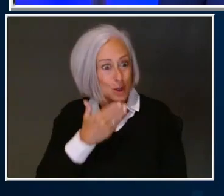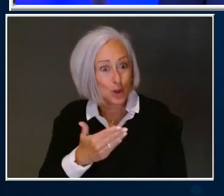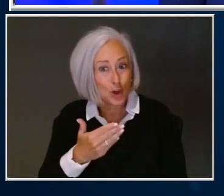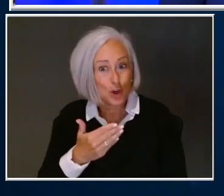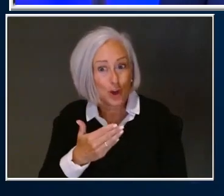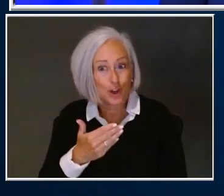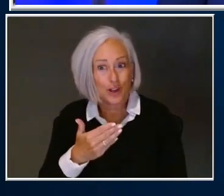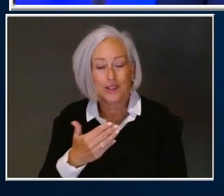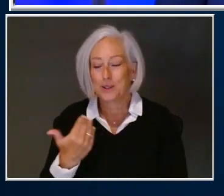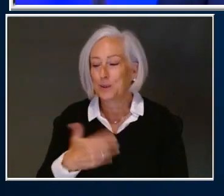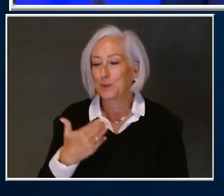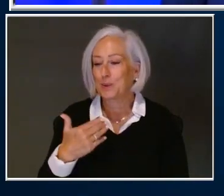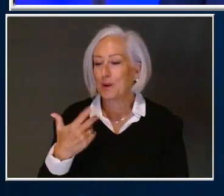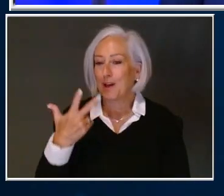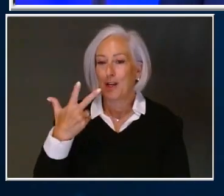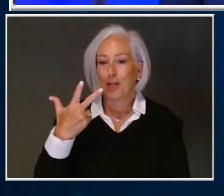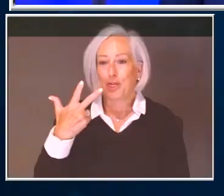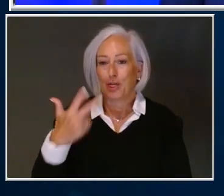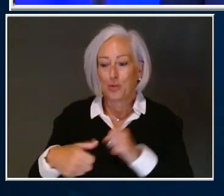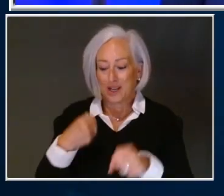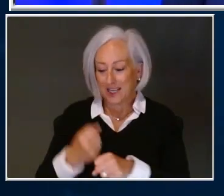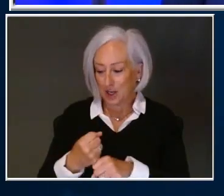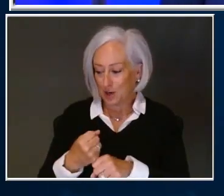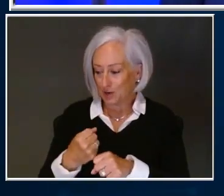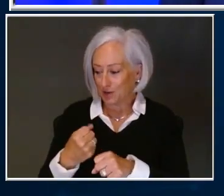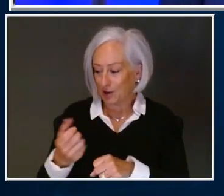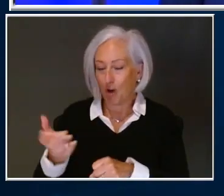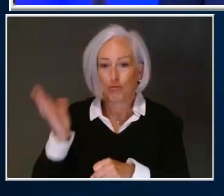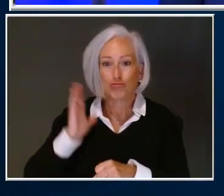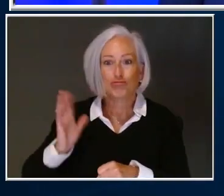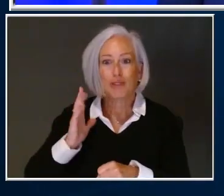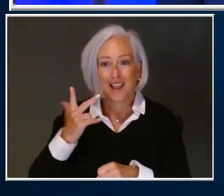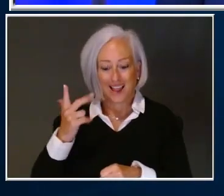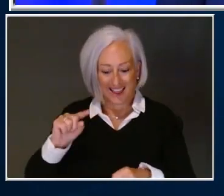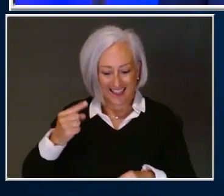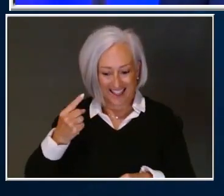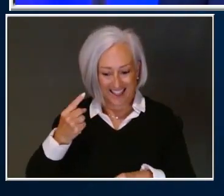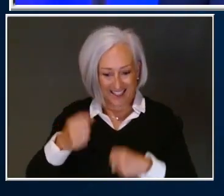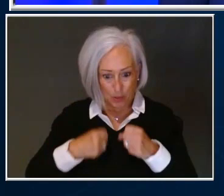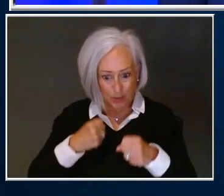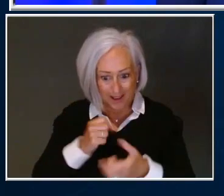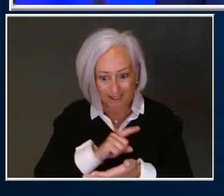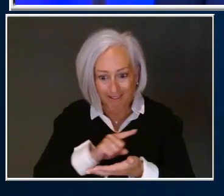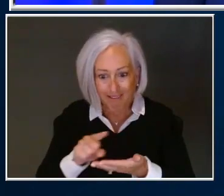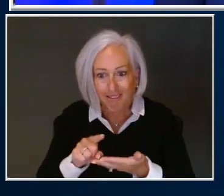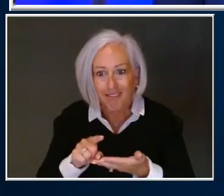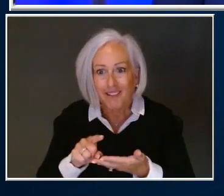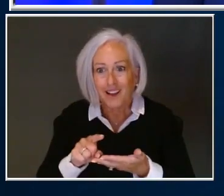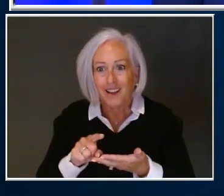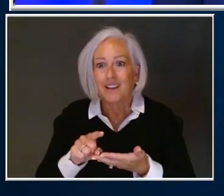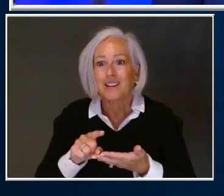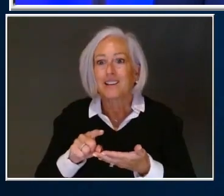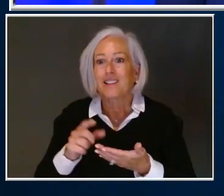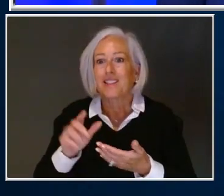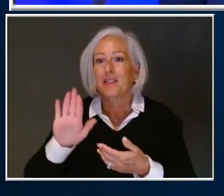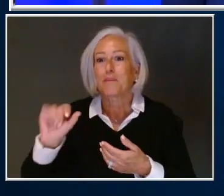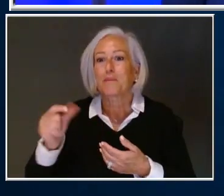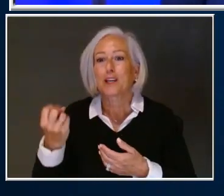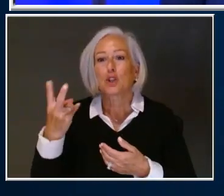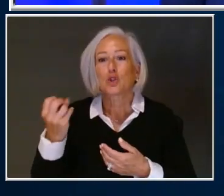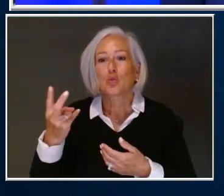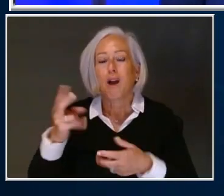years ago, this week that obviously the Big 12 tournament was canceled because of COVID. So it's a lot